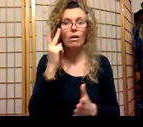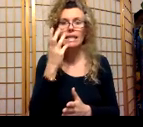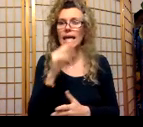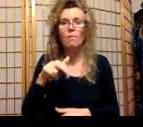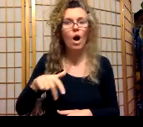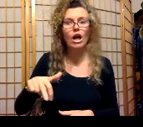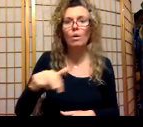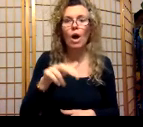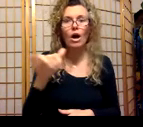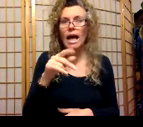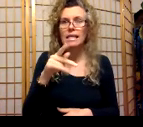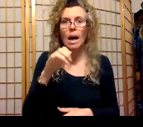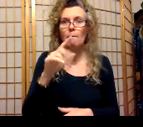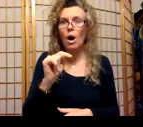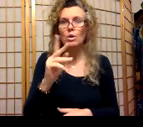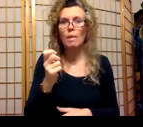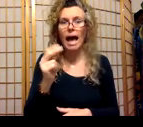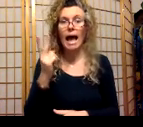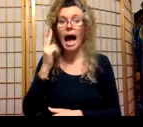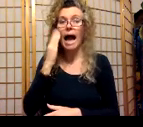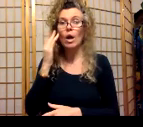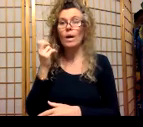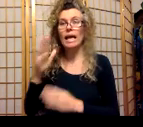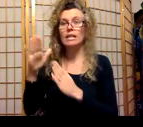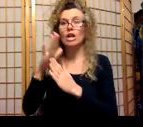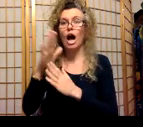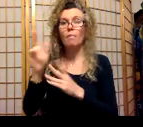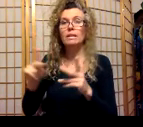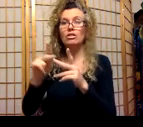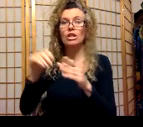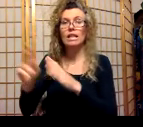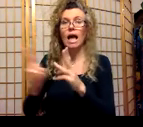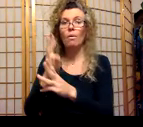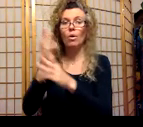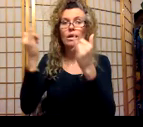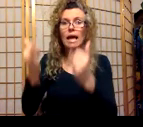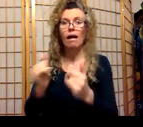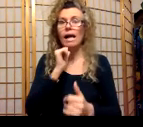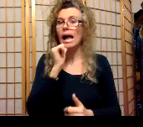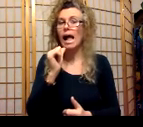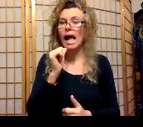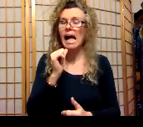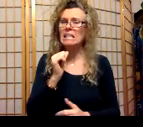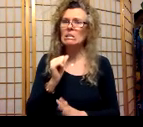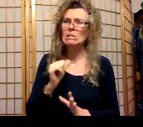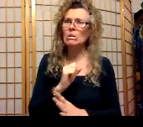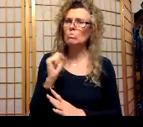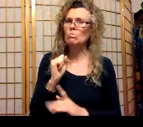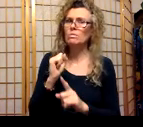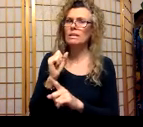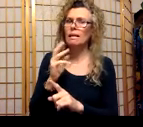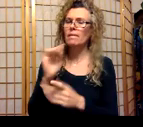him walking around as postman. I know he has a top position in that world now. I don't begrudge him that